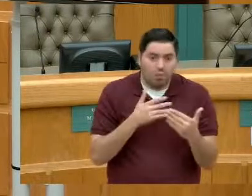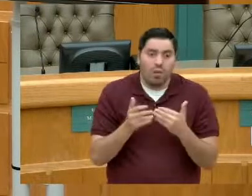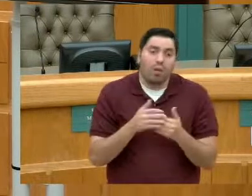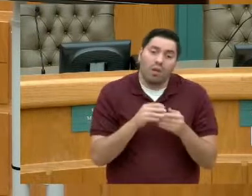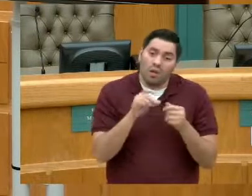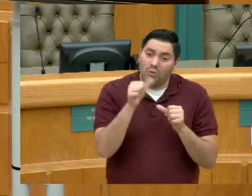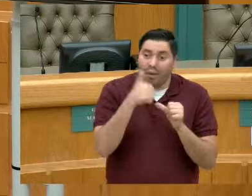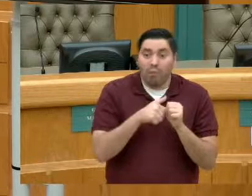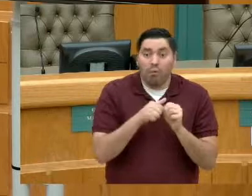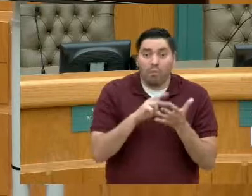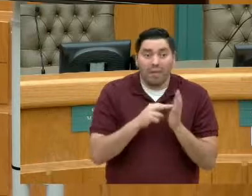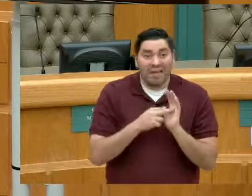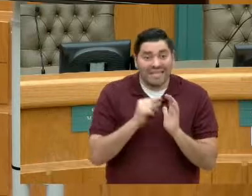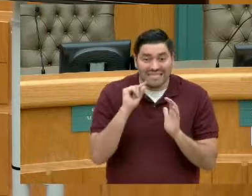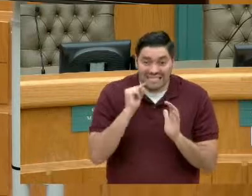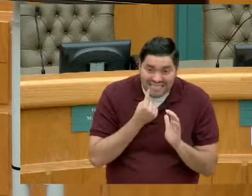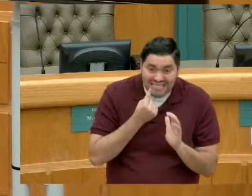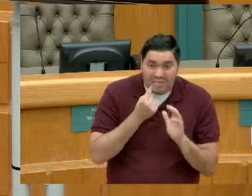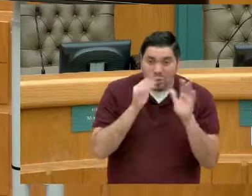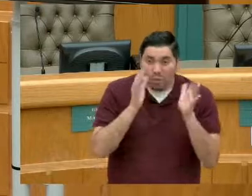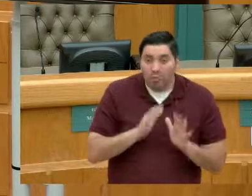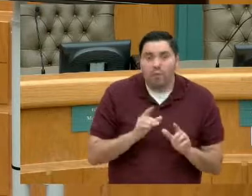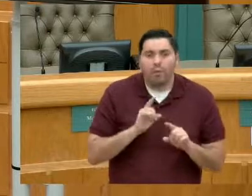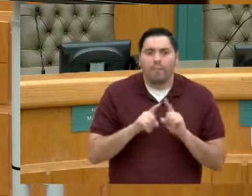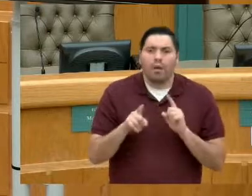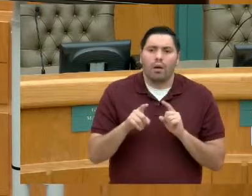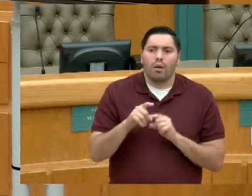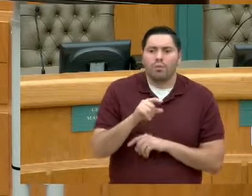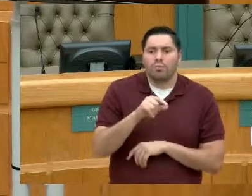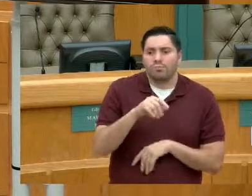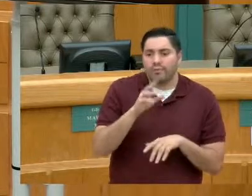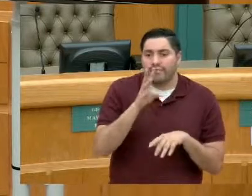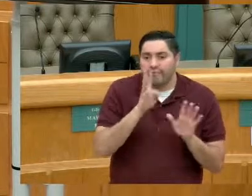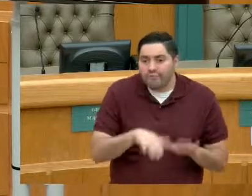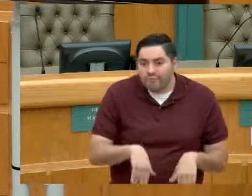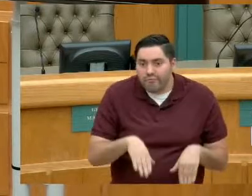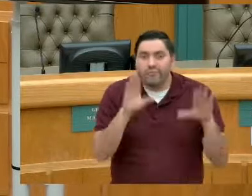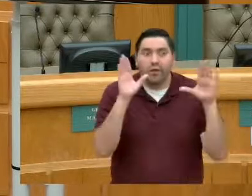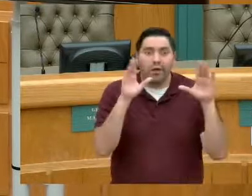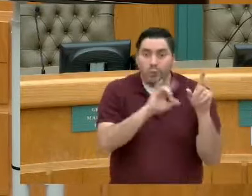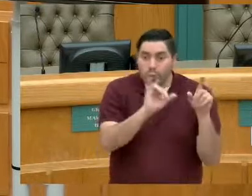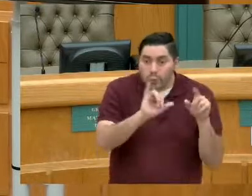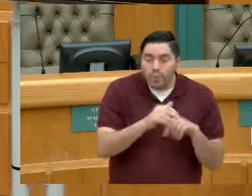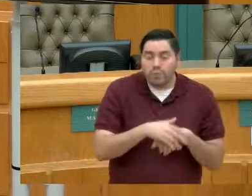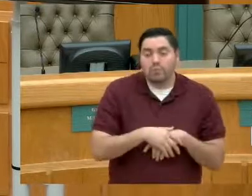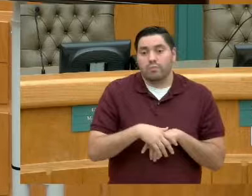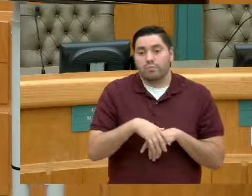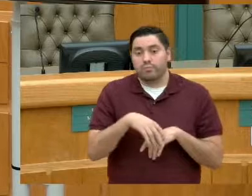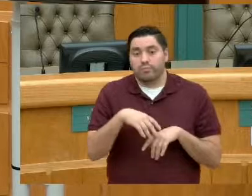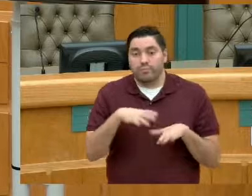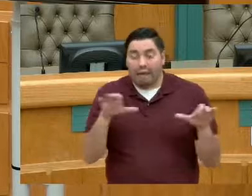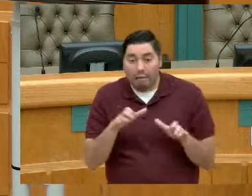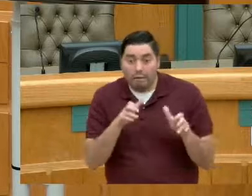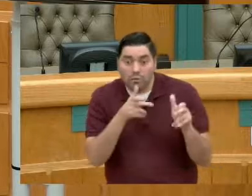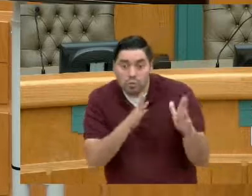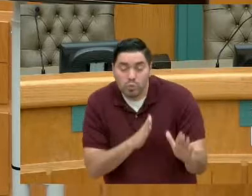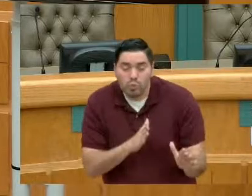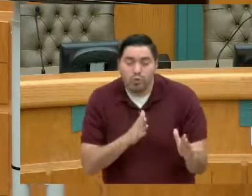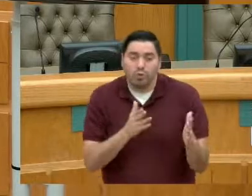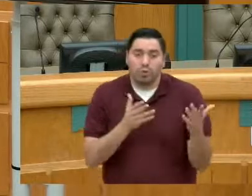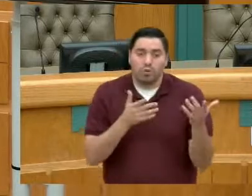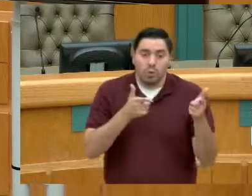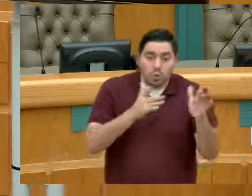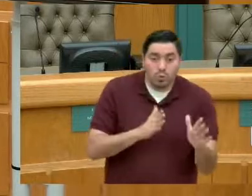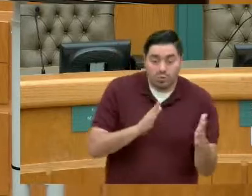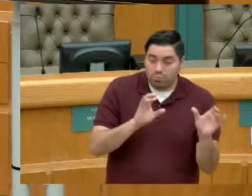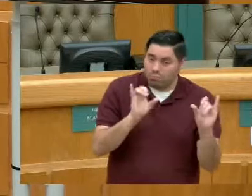about severe weather. It's about flooding, gas leaks, activity like active shooters and such. Again, super easy to sign up,